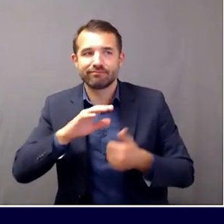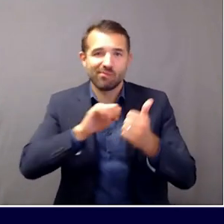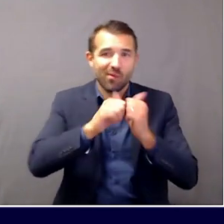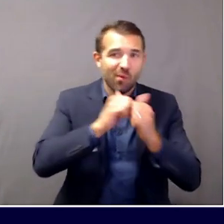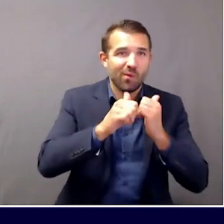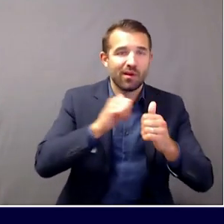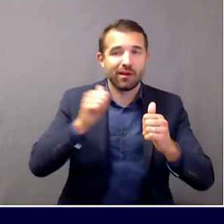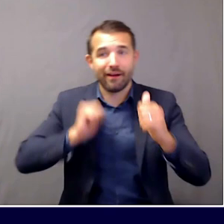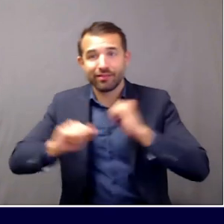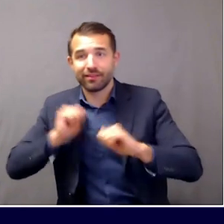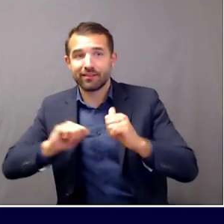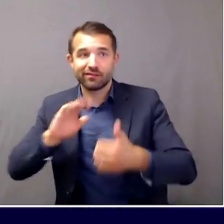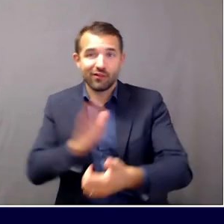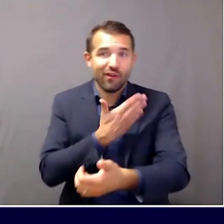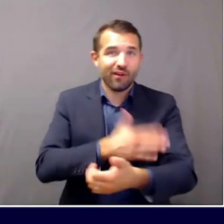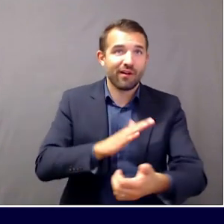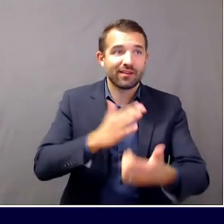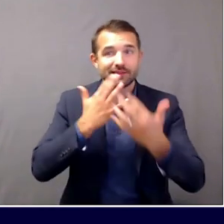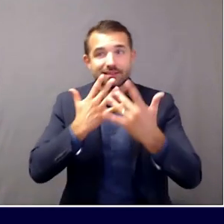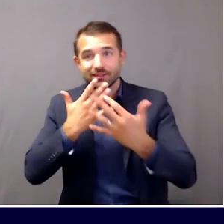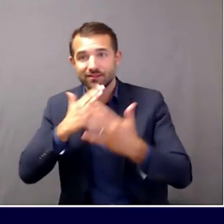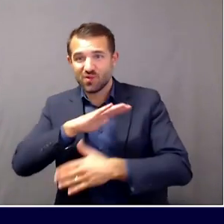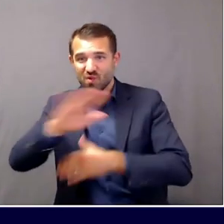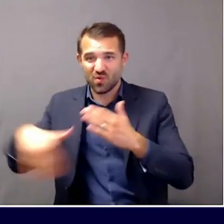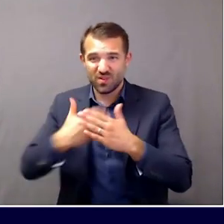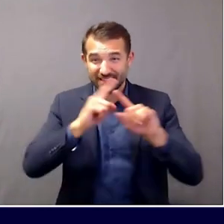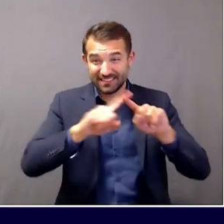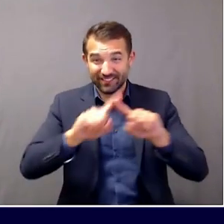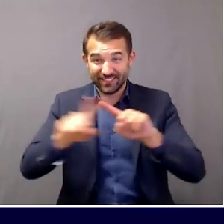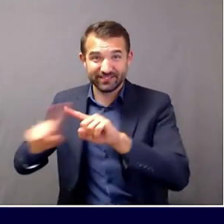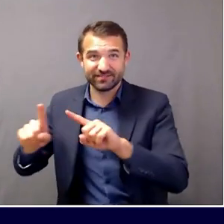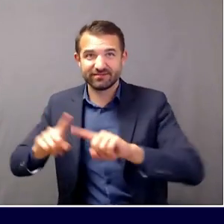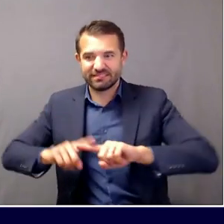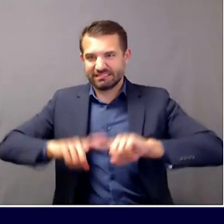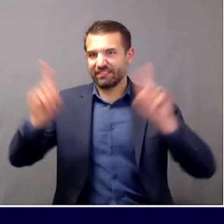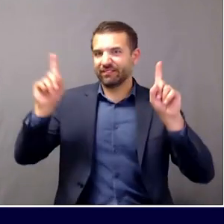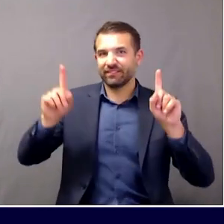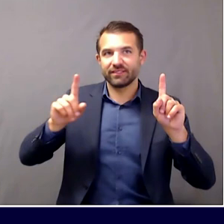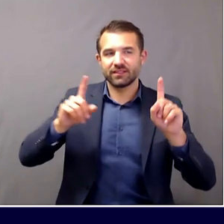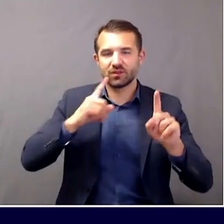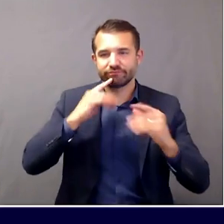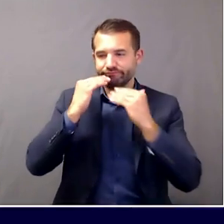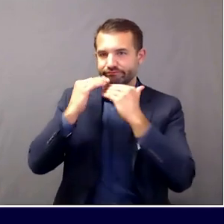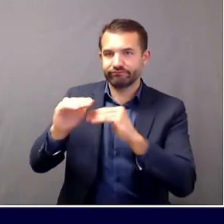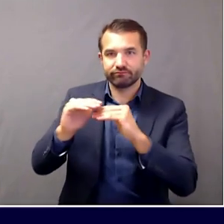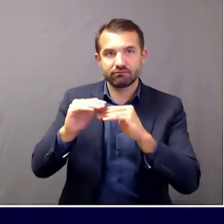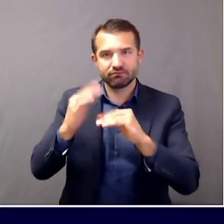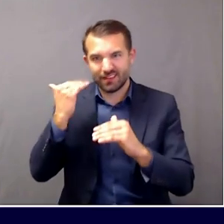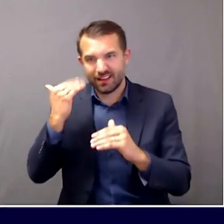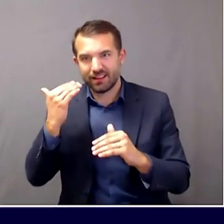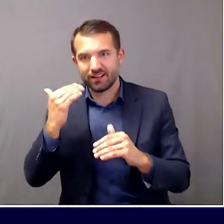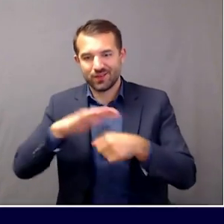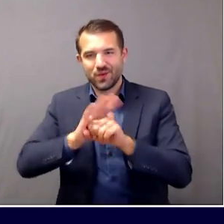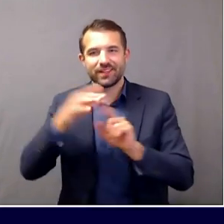singing and all those types of activities that have not occurred the same way under the pandemic due to these precautions. But we